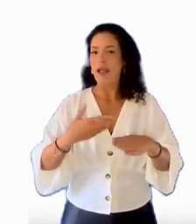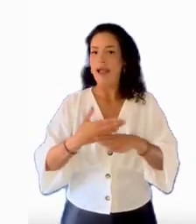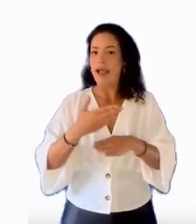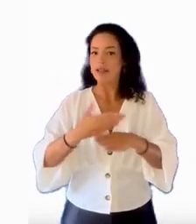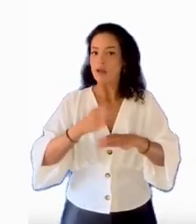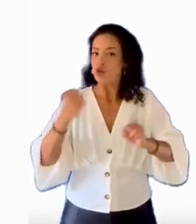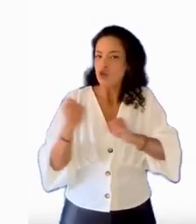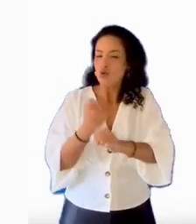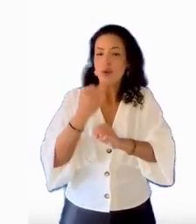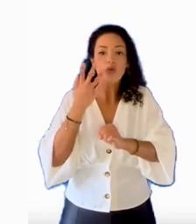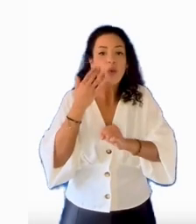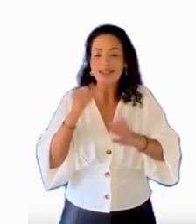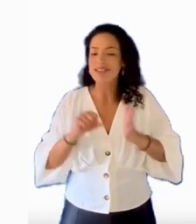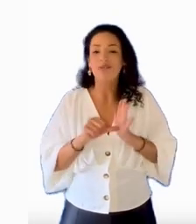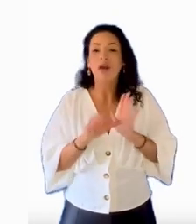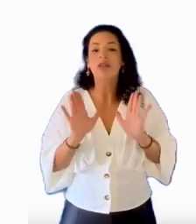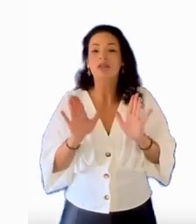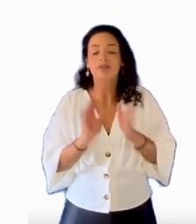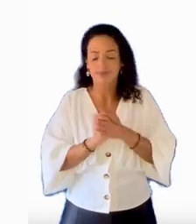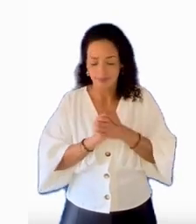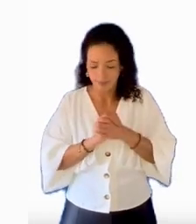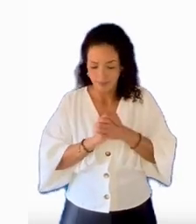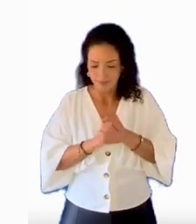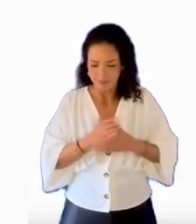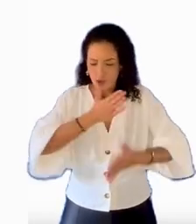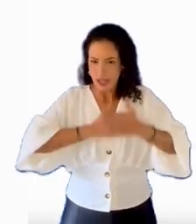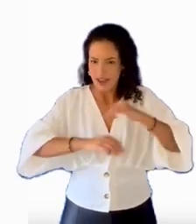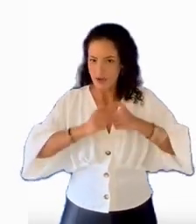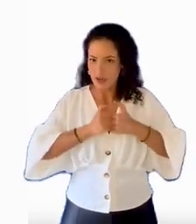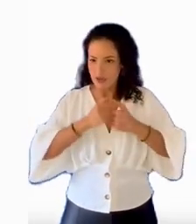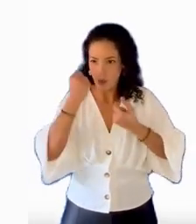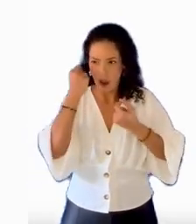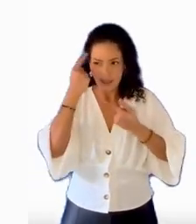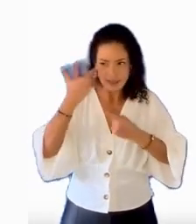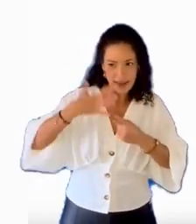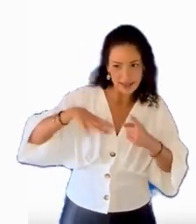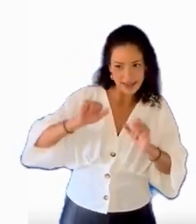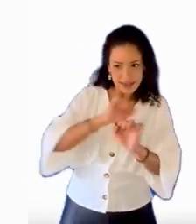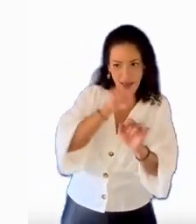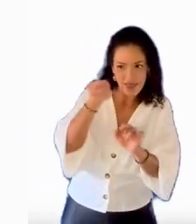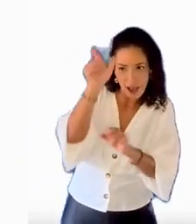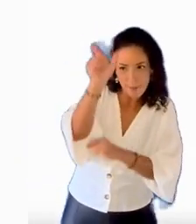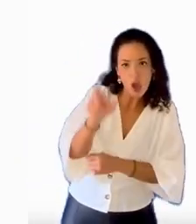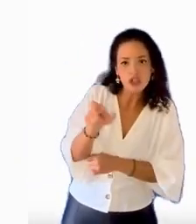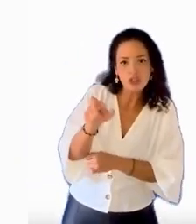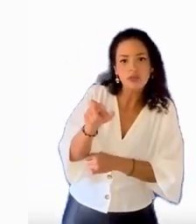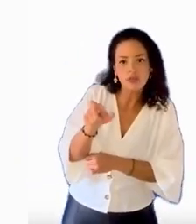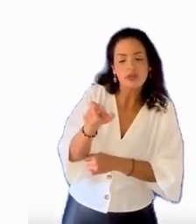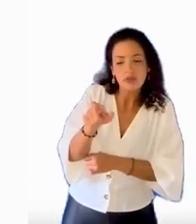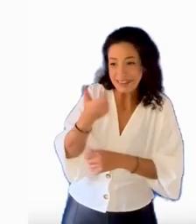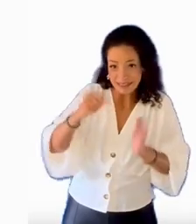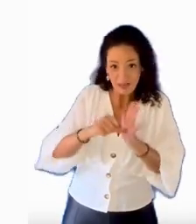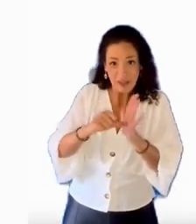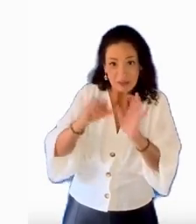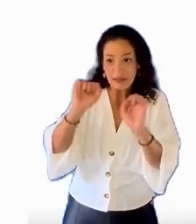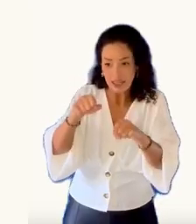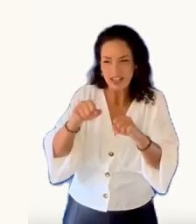difficult to do so. To act with kindness is to understand and respond to the needs of another person, no matter how hard it